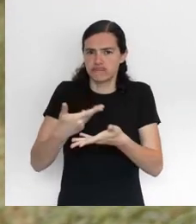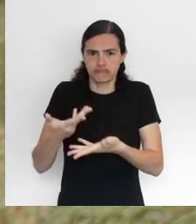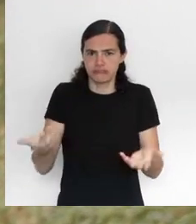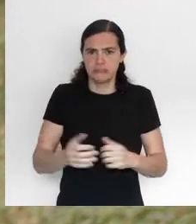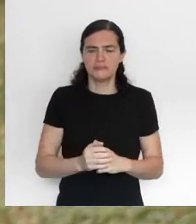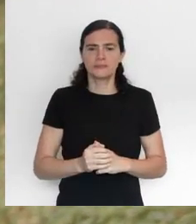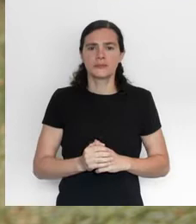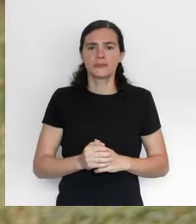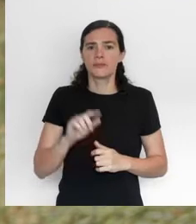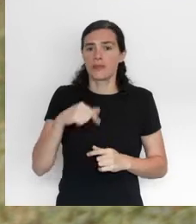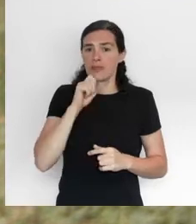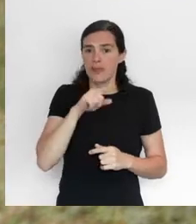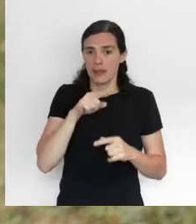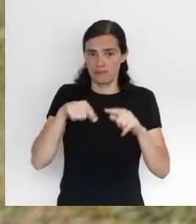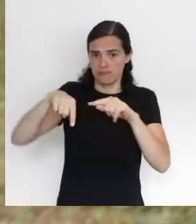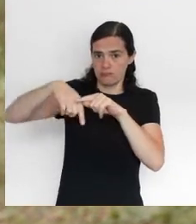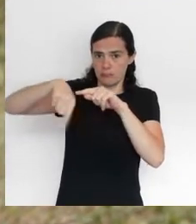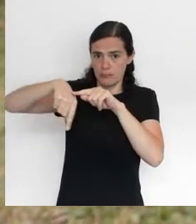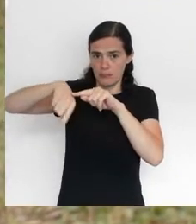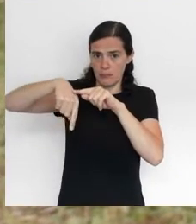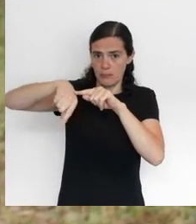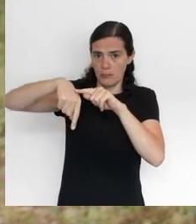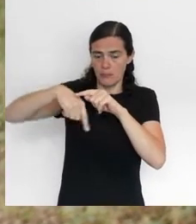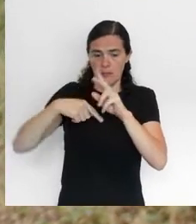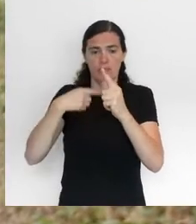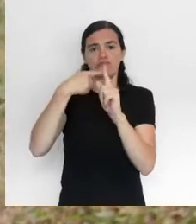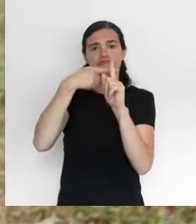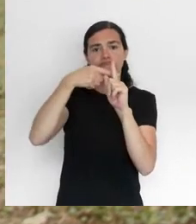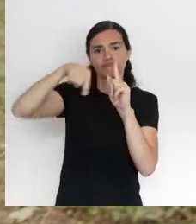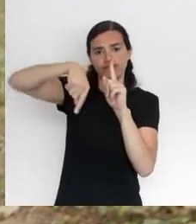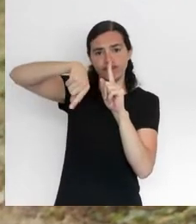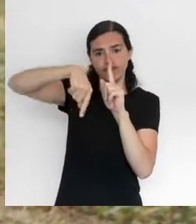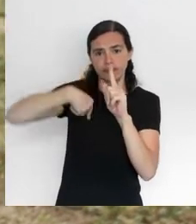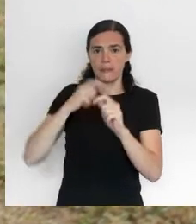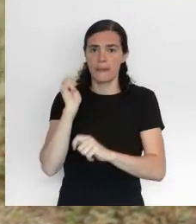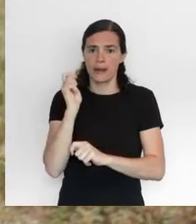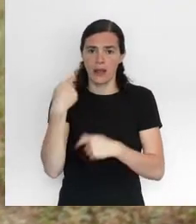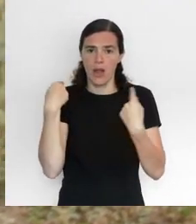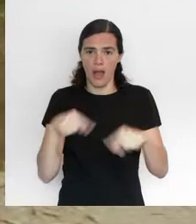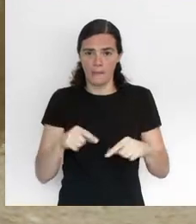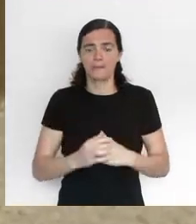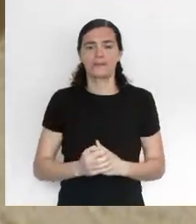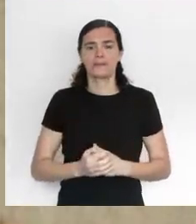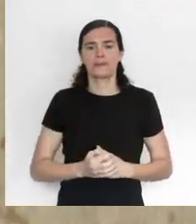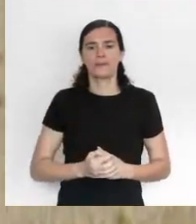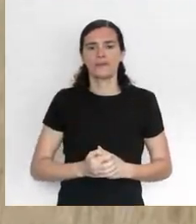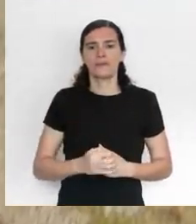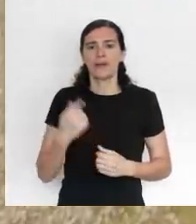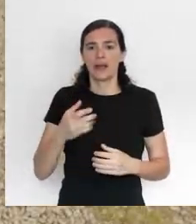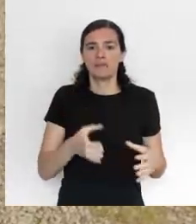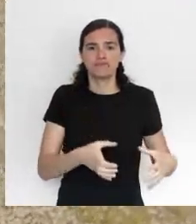simple interaction. You have hanging on the side of the cross, you have a hammer, you have